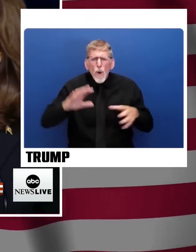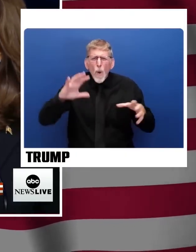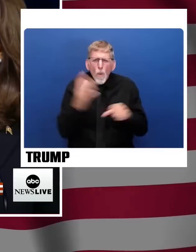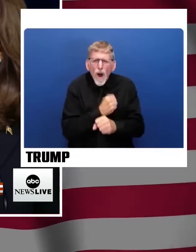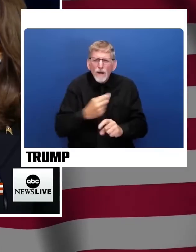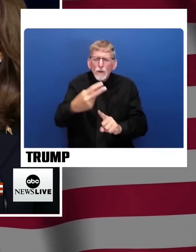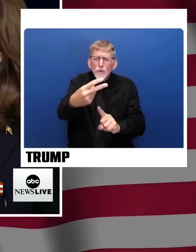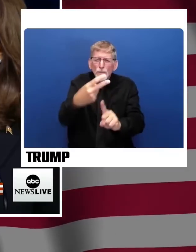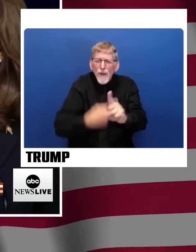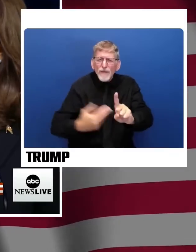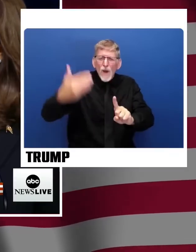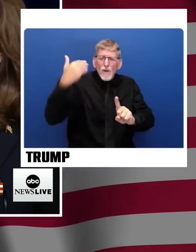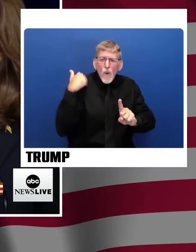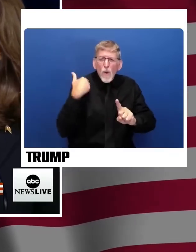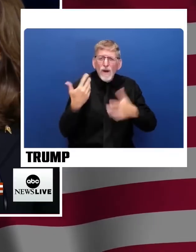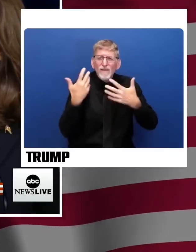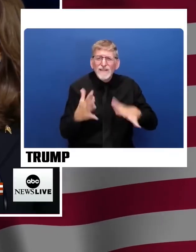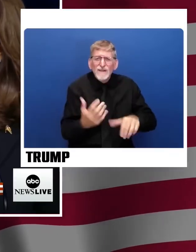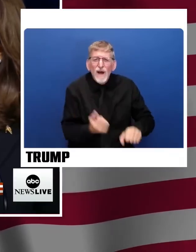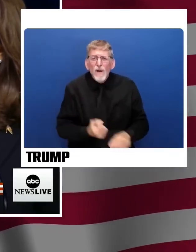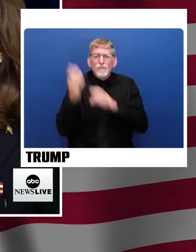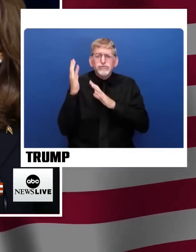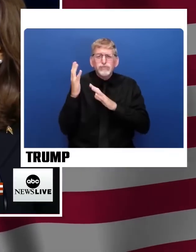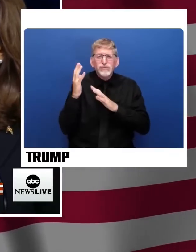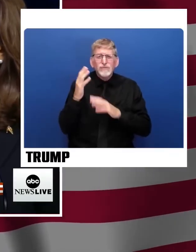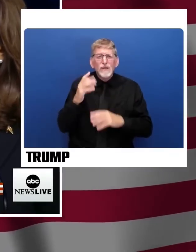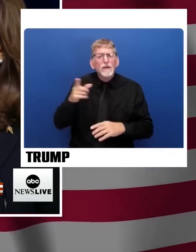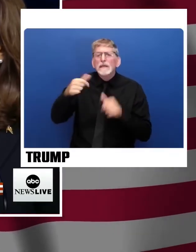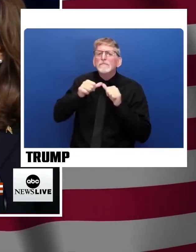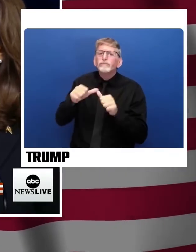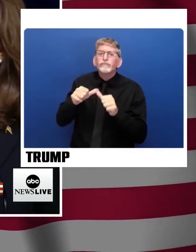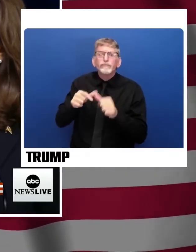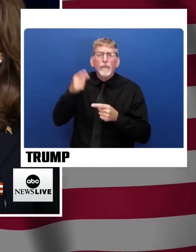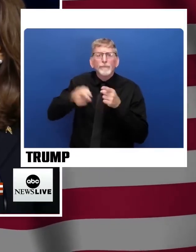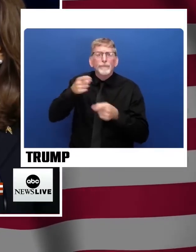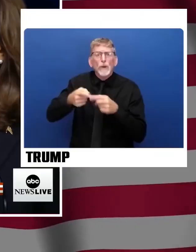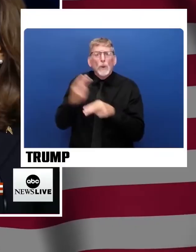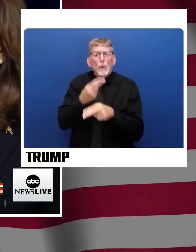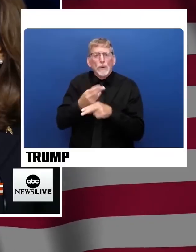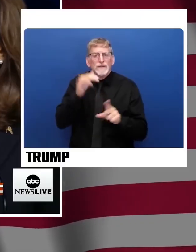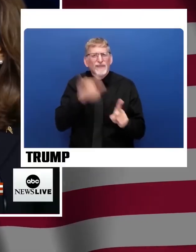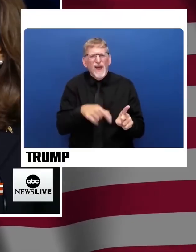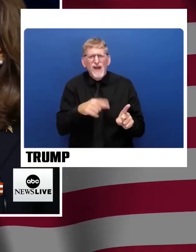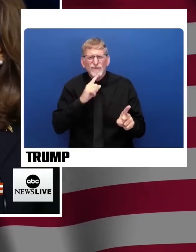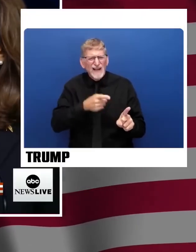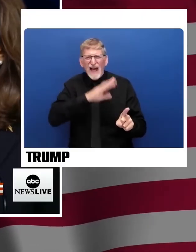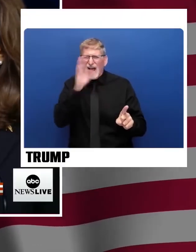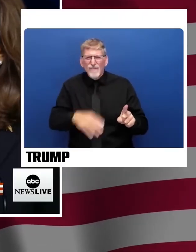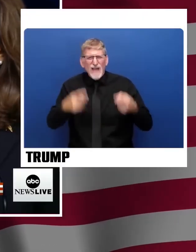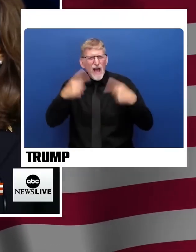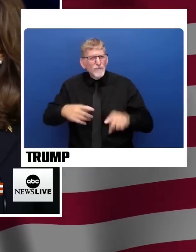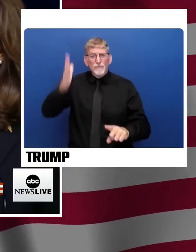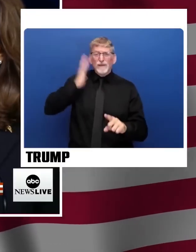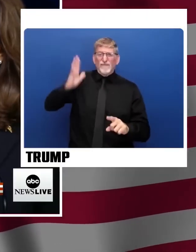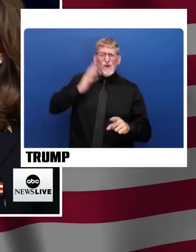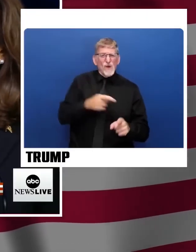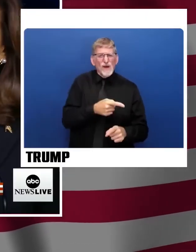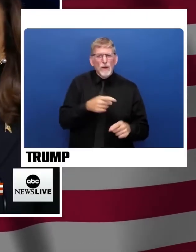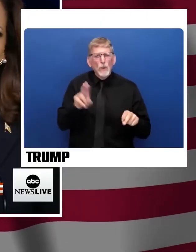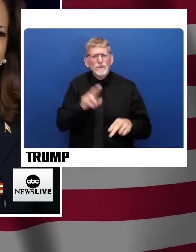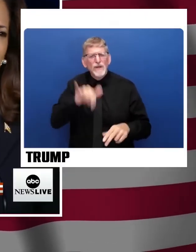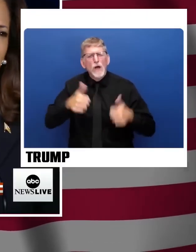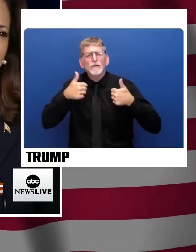out. It's weaponization, and they used it, and it's never happened in this country. They used it to try and win an election.